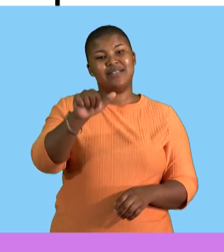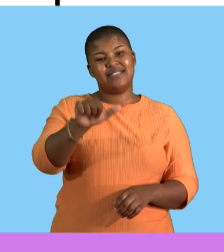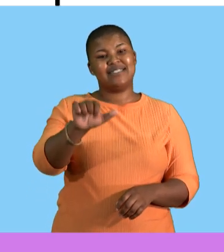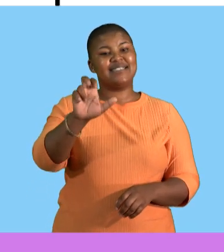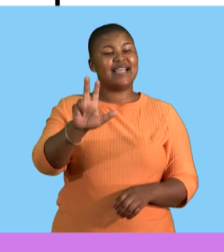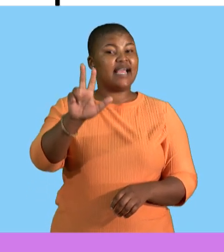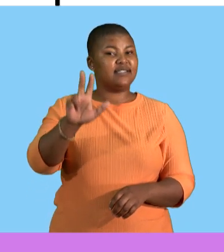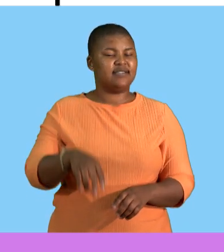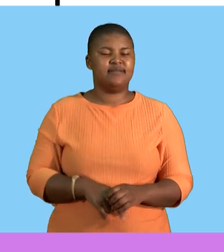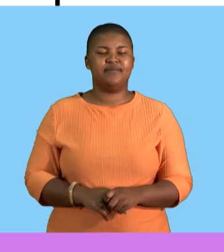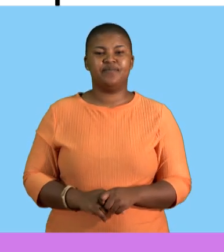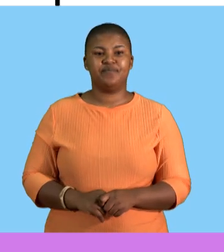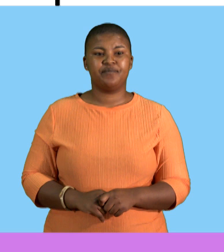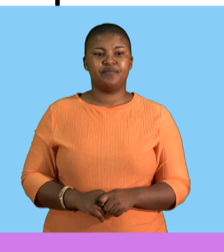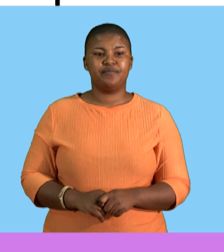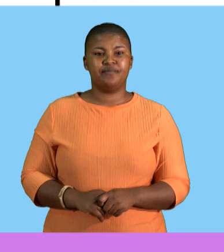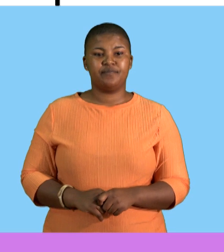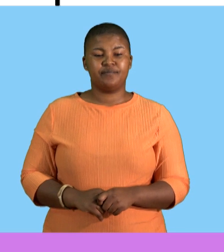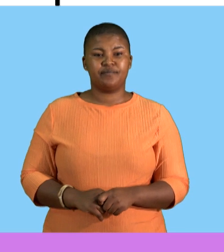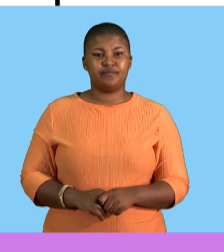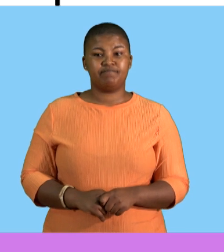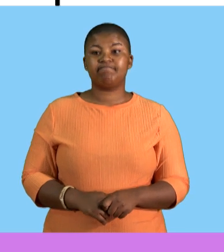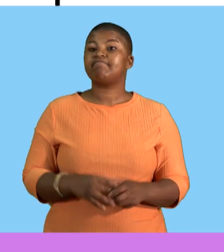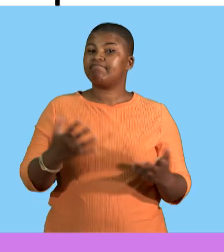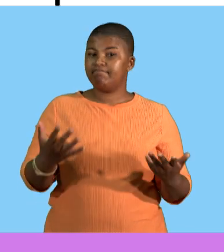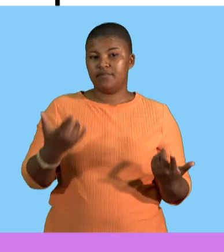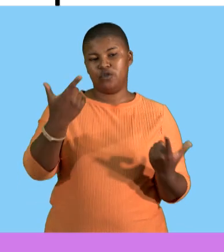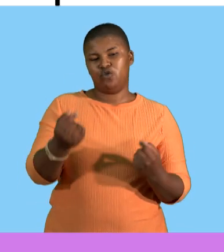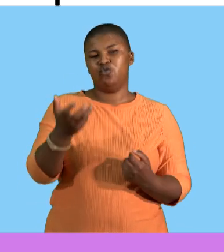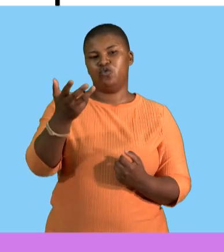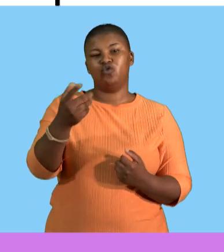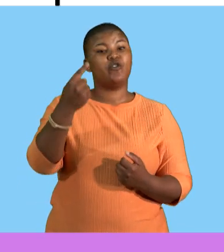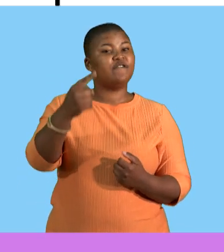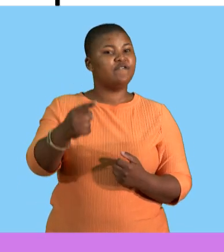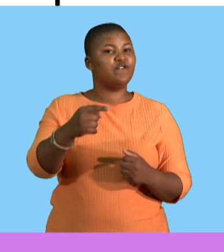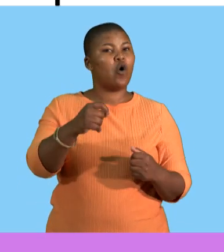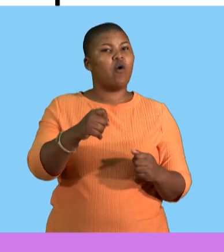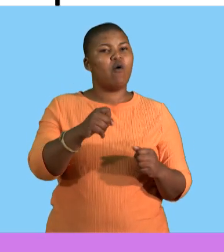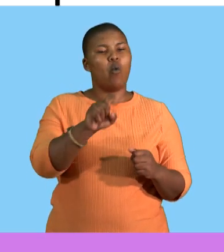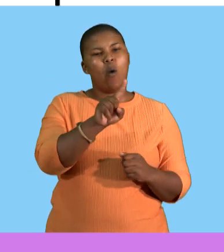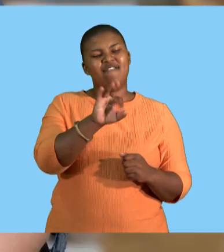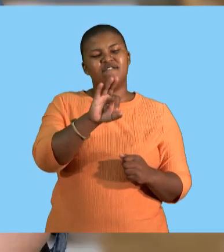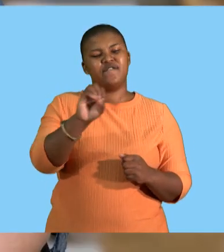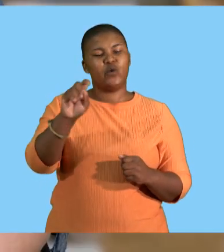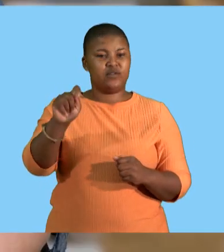3,68 meters. And that is then the length of his room.